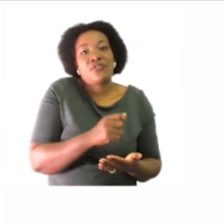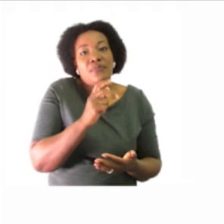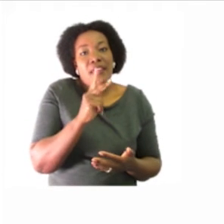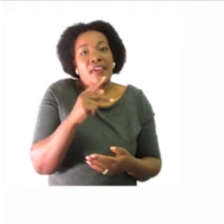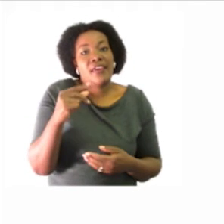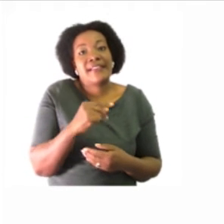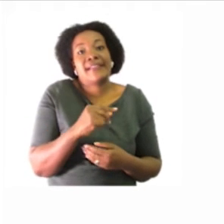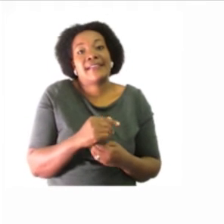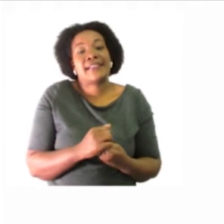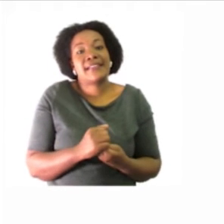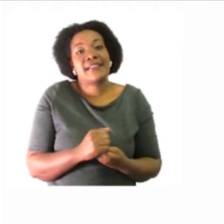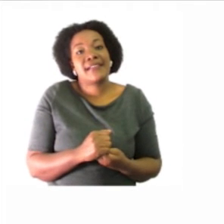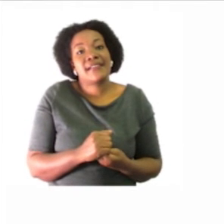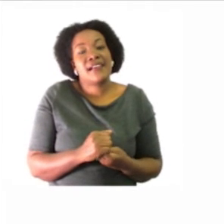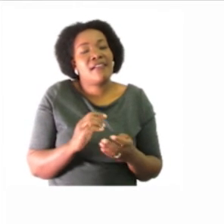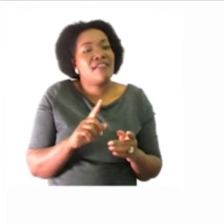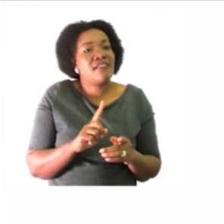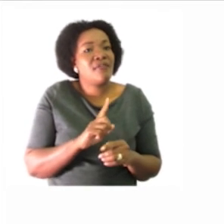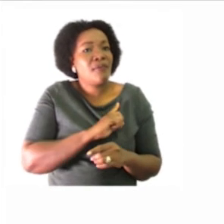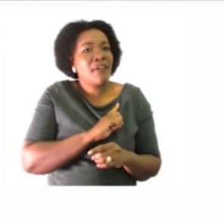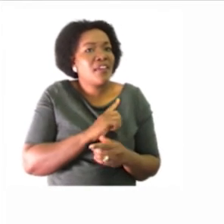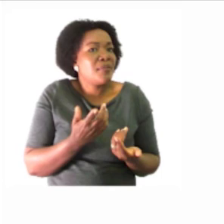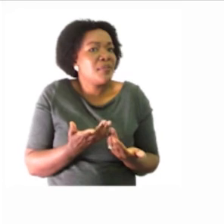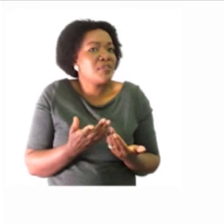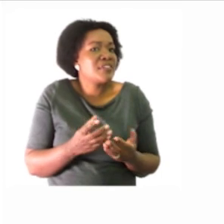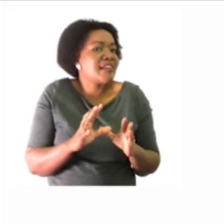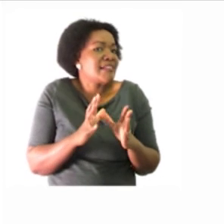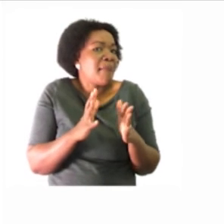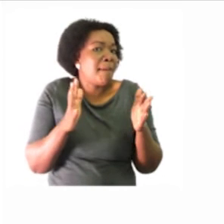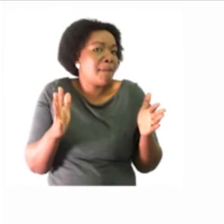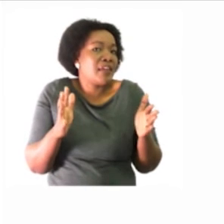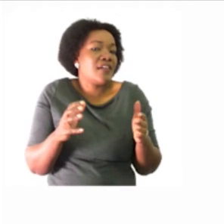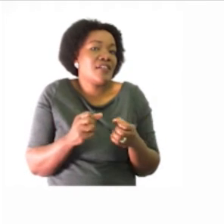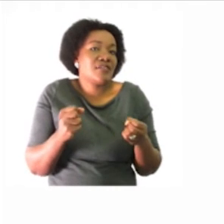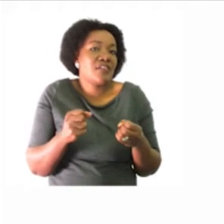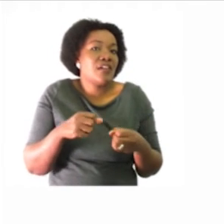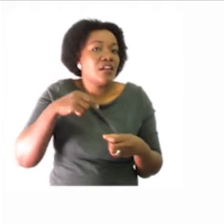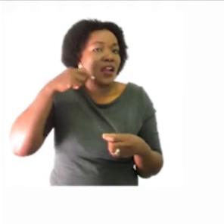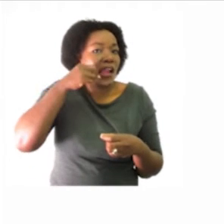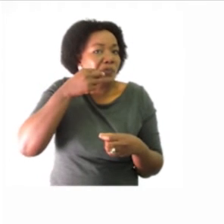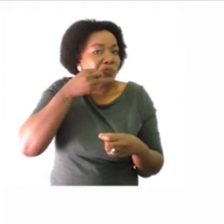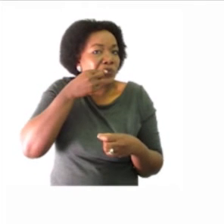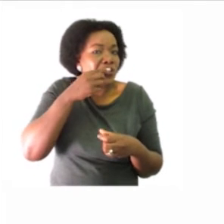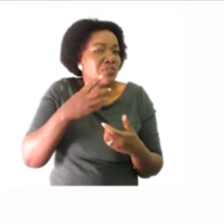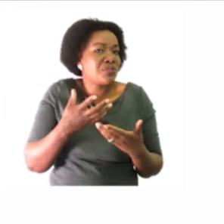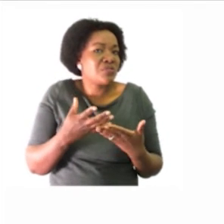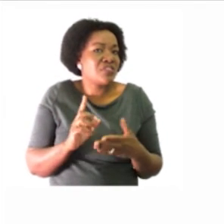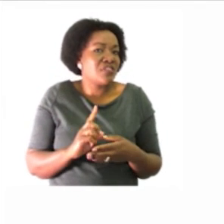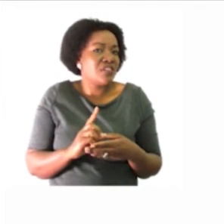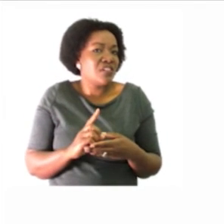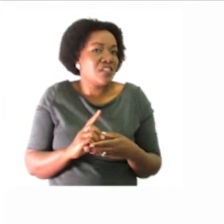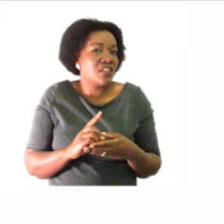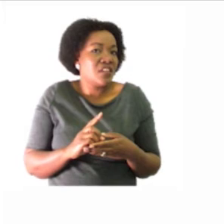kilograms because it's huge. It's a big bag. How about the sugar there? The bag of sugar that we have to